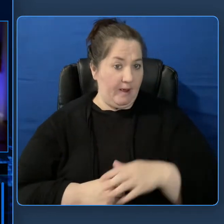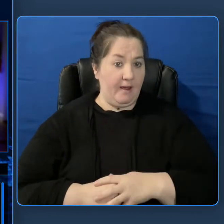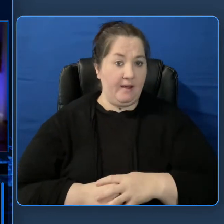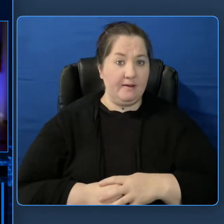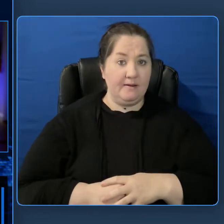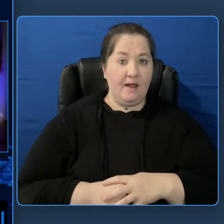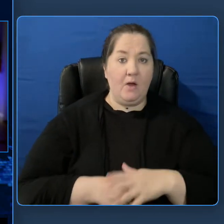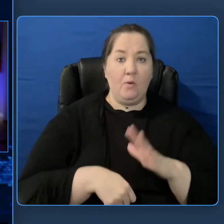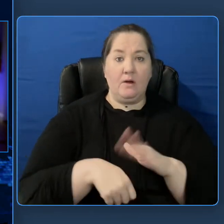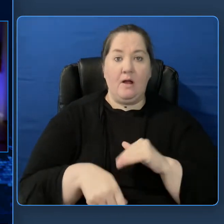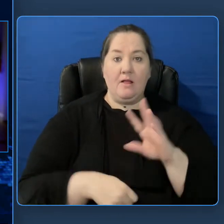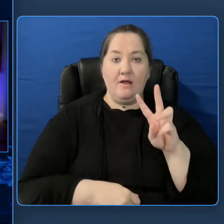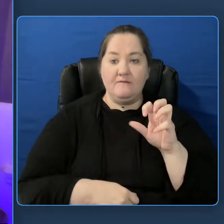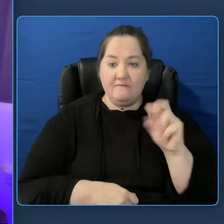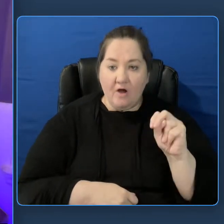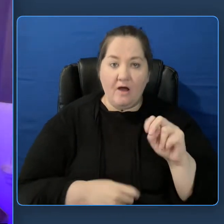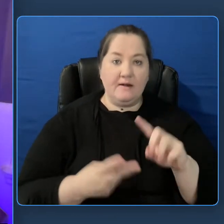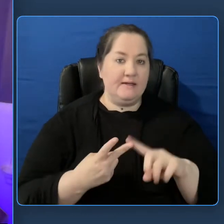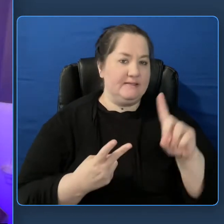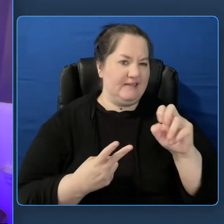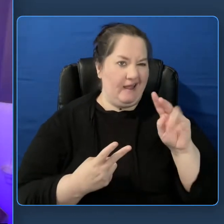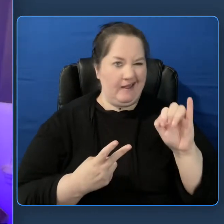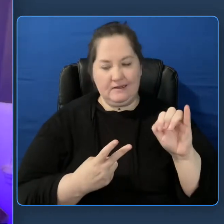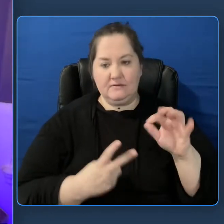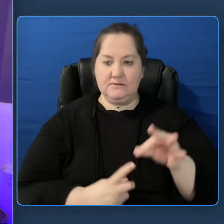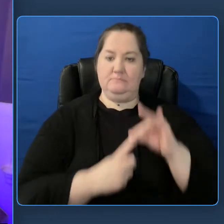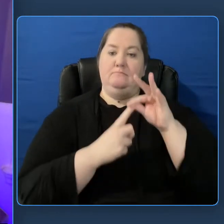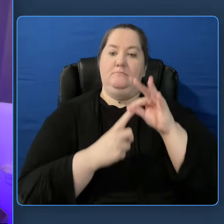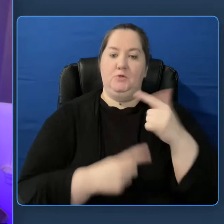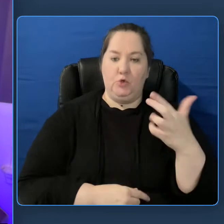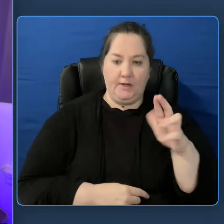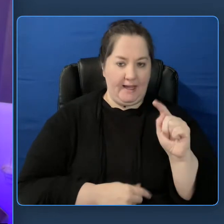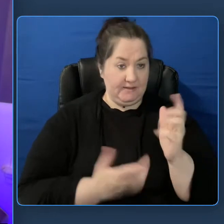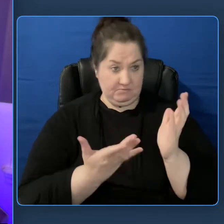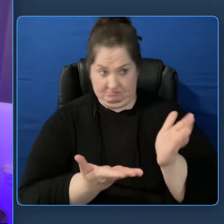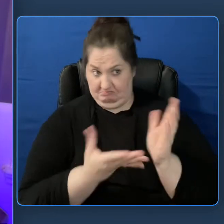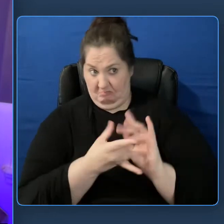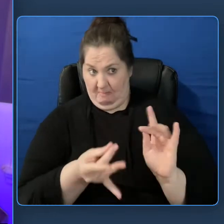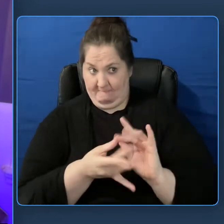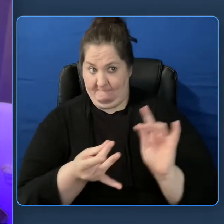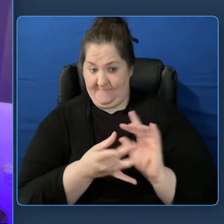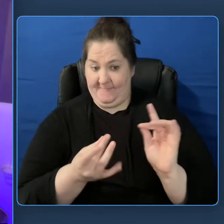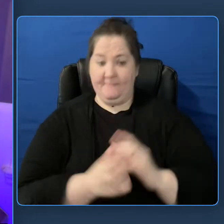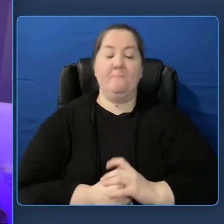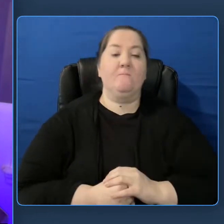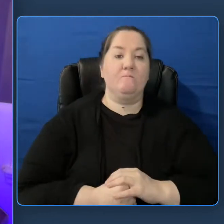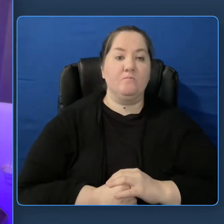to call on Vaughn and Danny, our special guests, to comment on that.